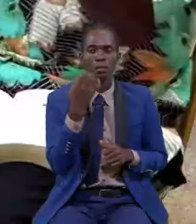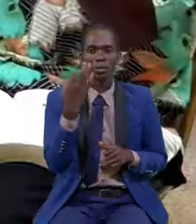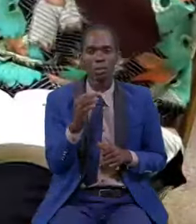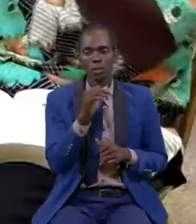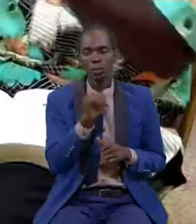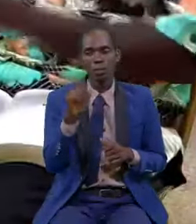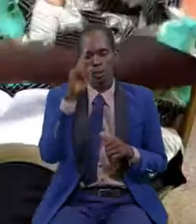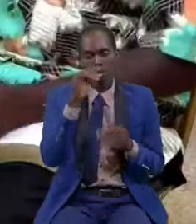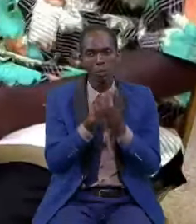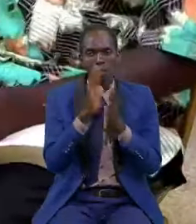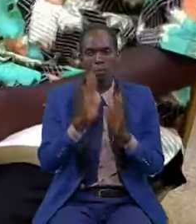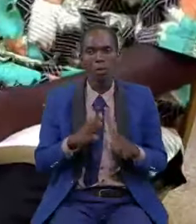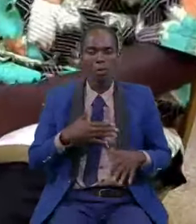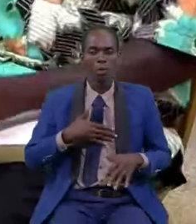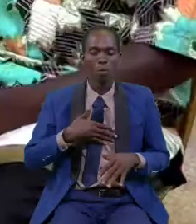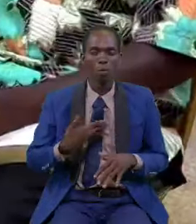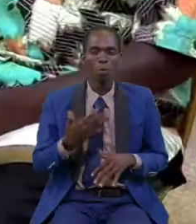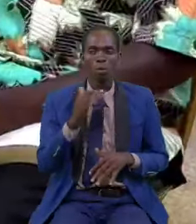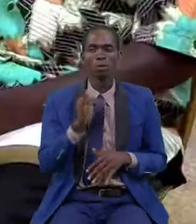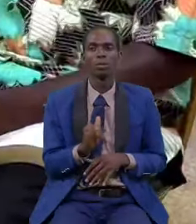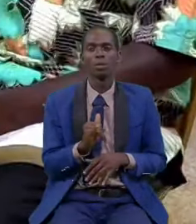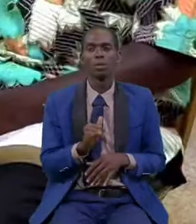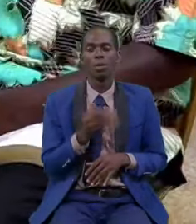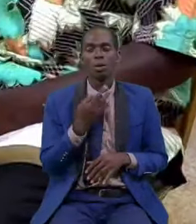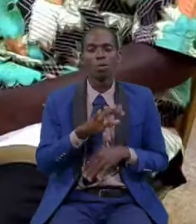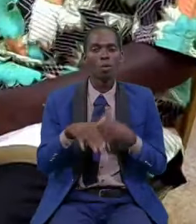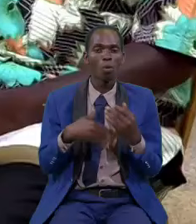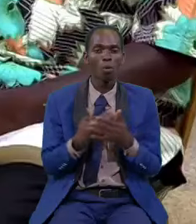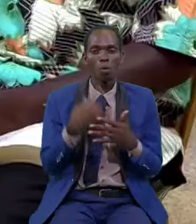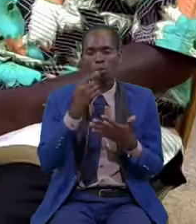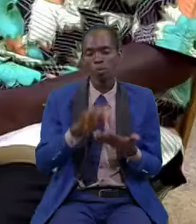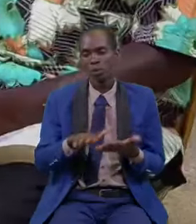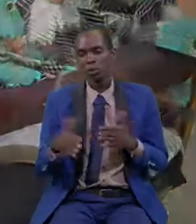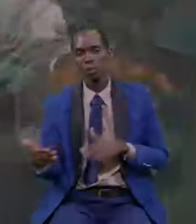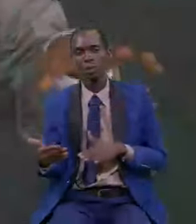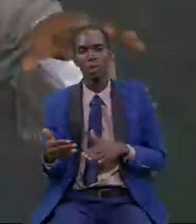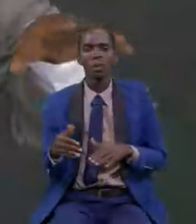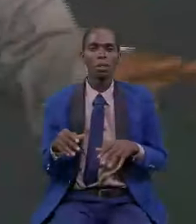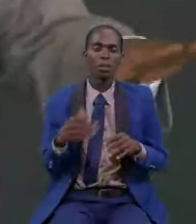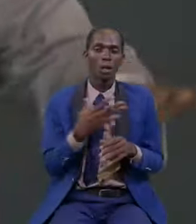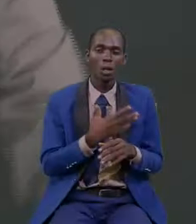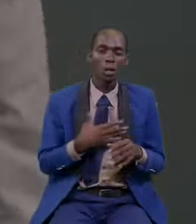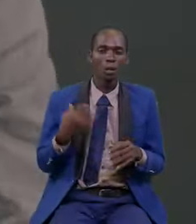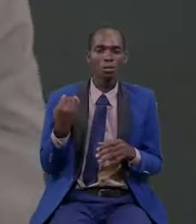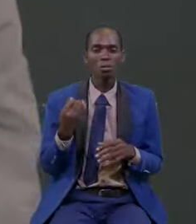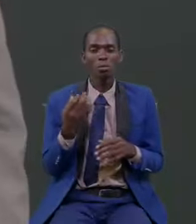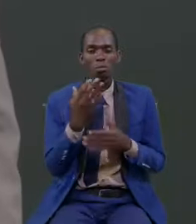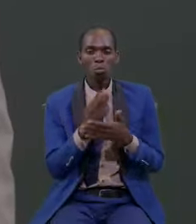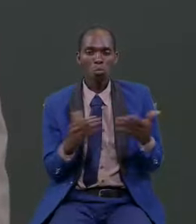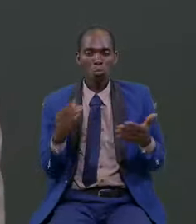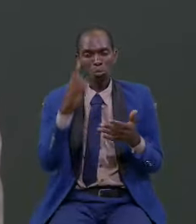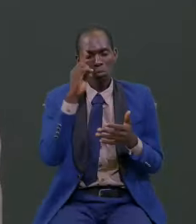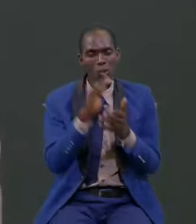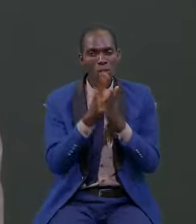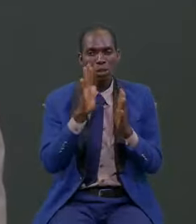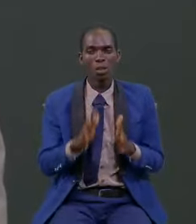voluntarily, of those who die as unbelievers, as sinners, as rebels against